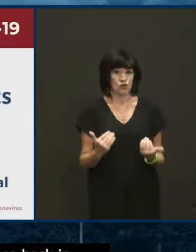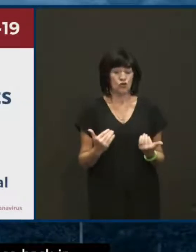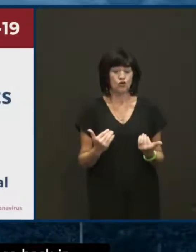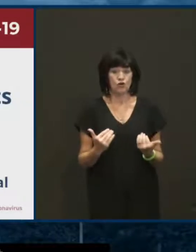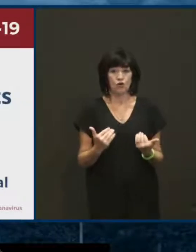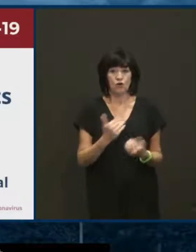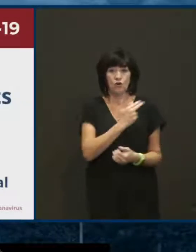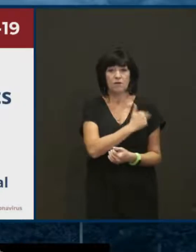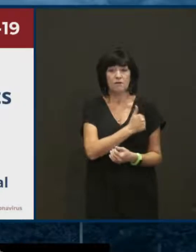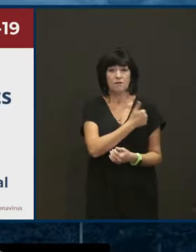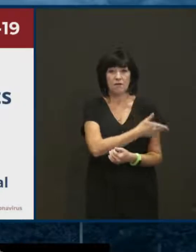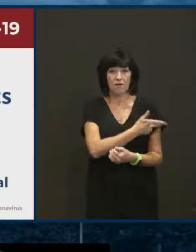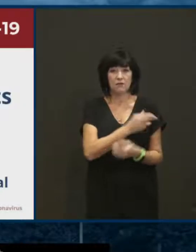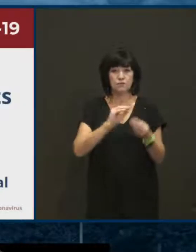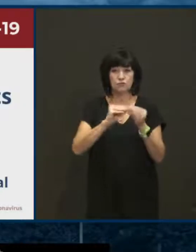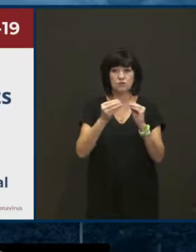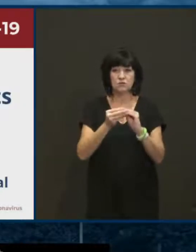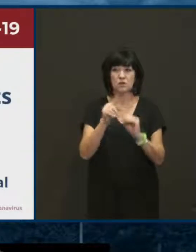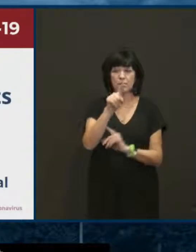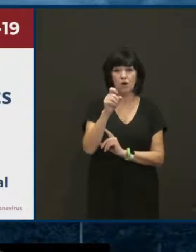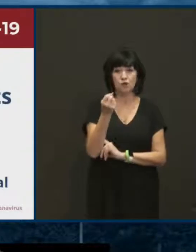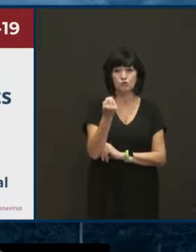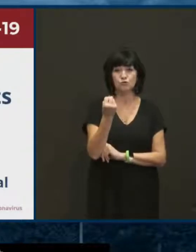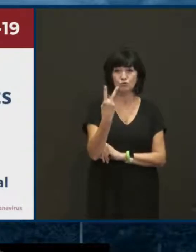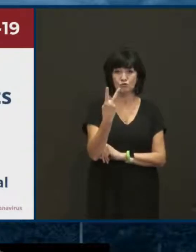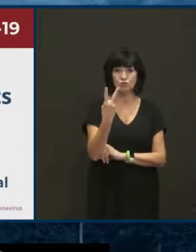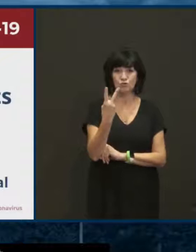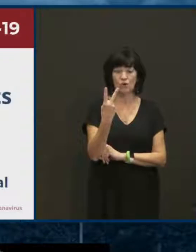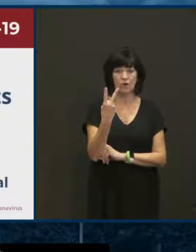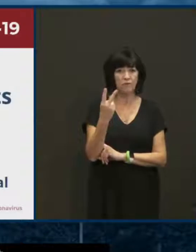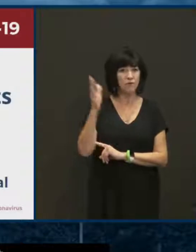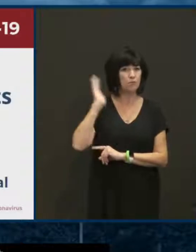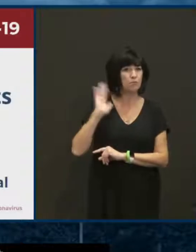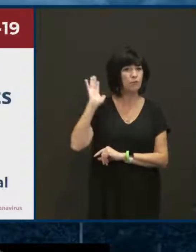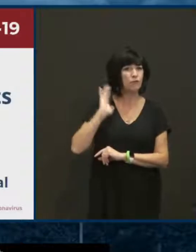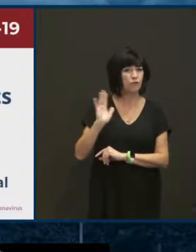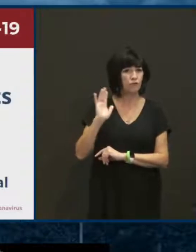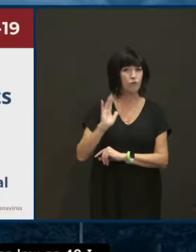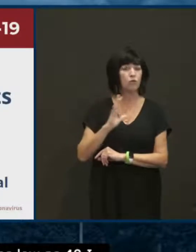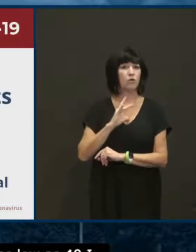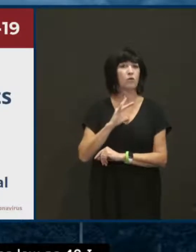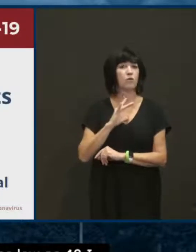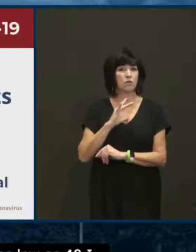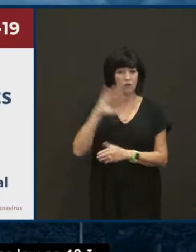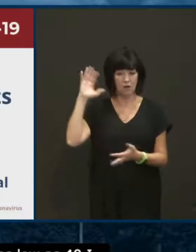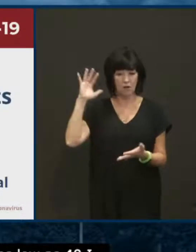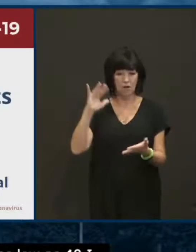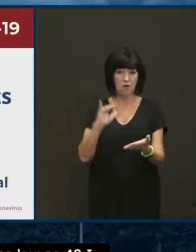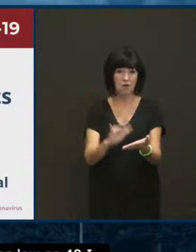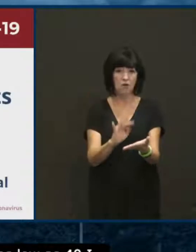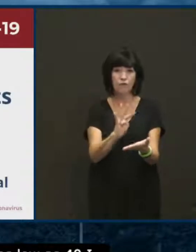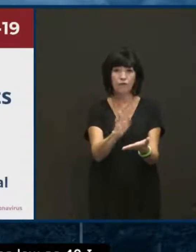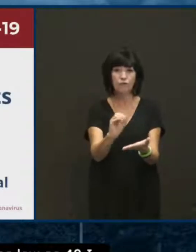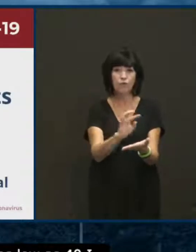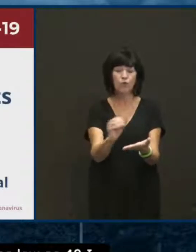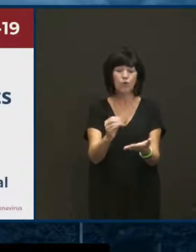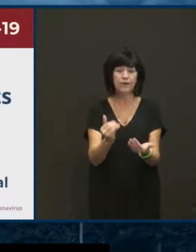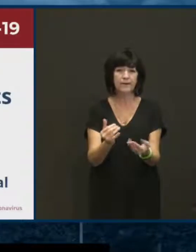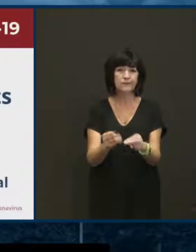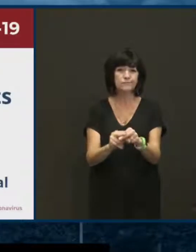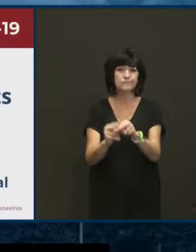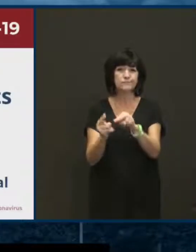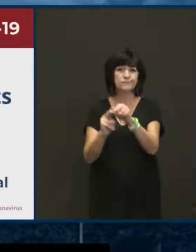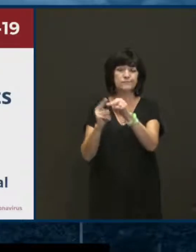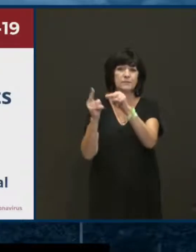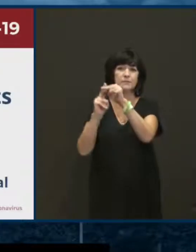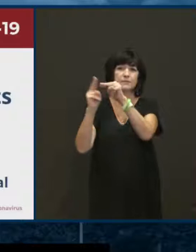112. We had gotten down as low as 40, I believe it was, during the summertime. And we've gradually been